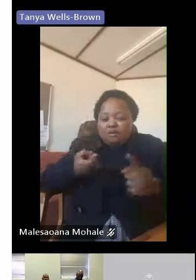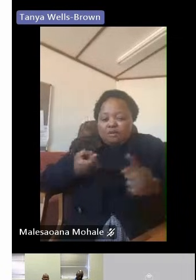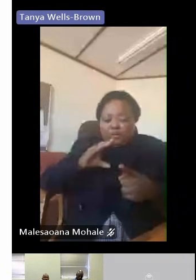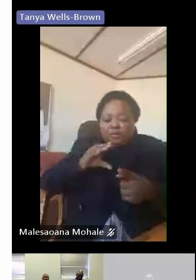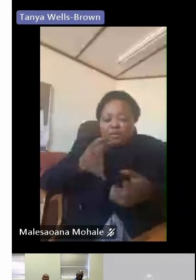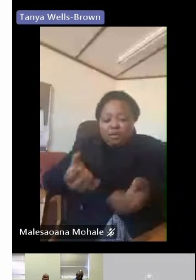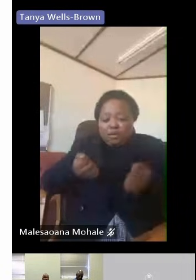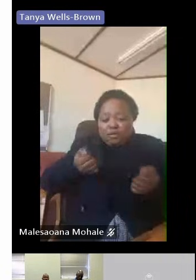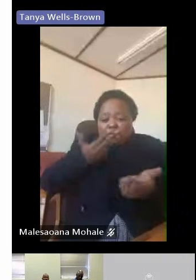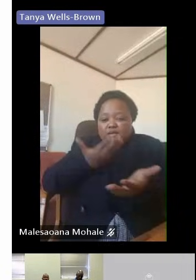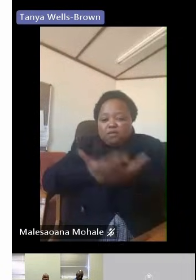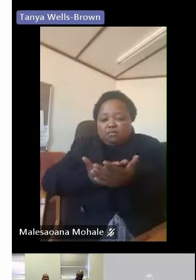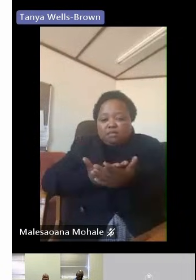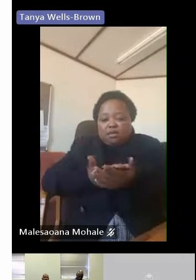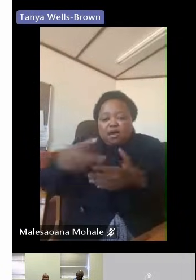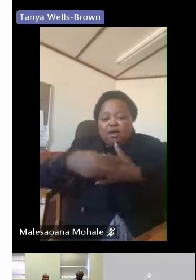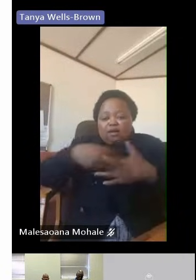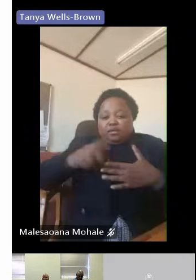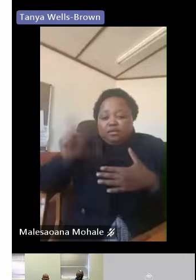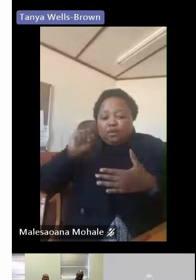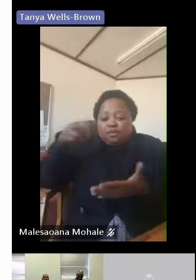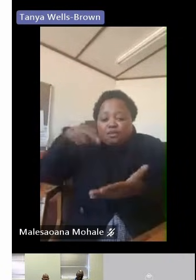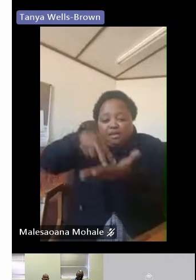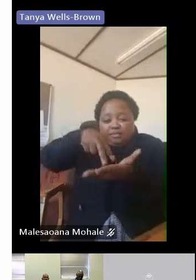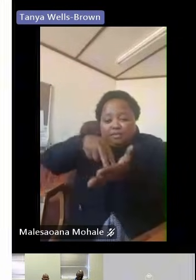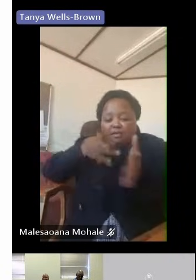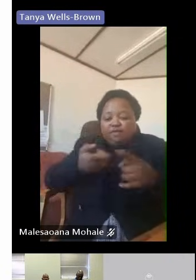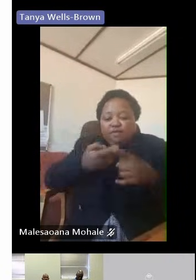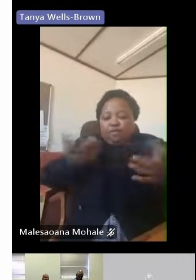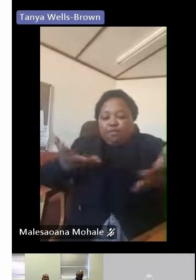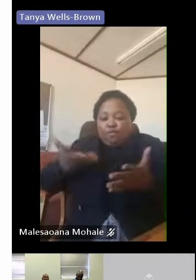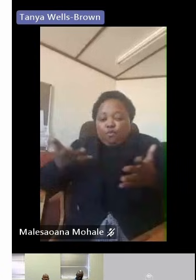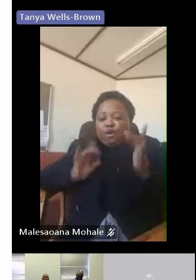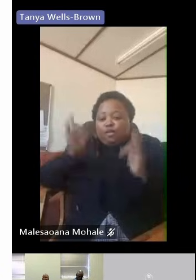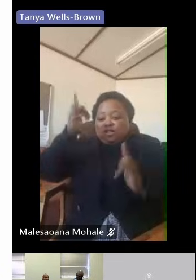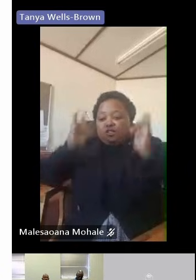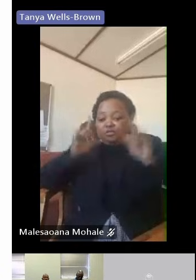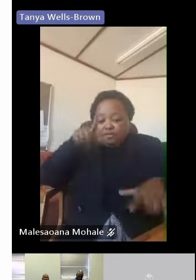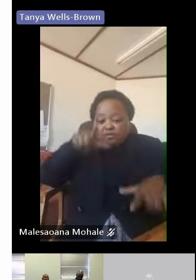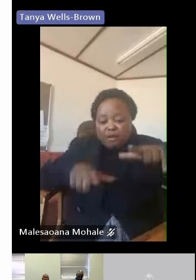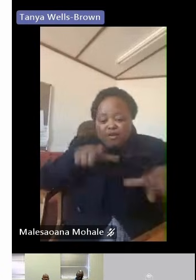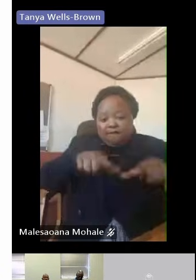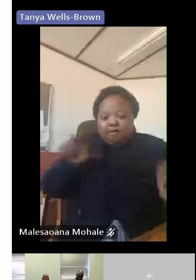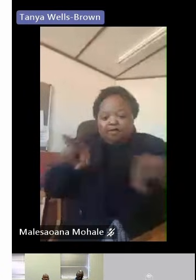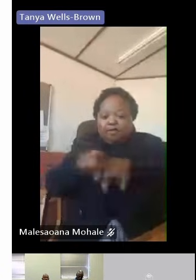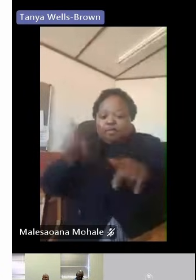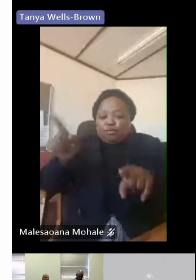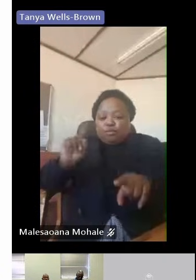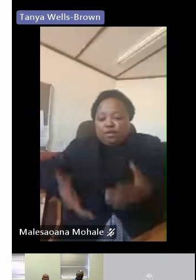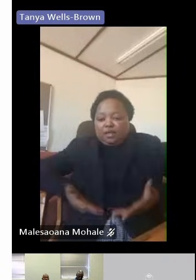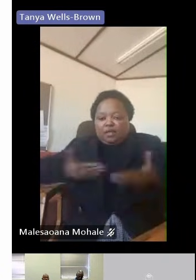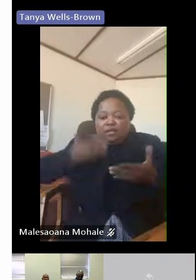both hospital and the district level. And then also, the health sector will have their